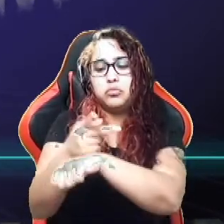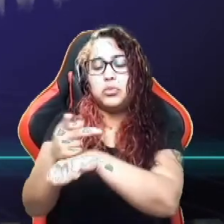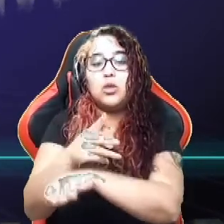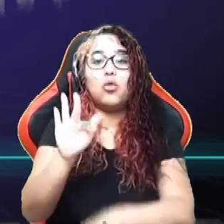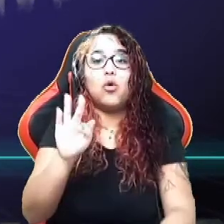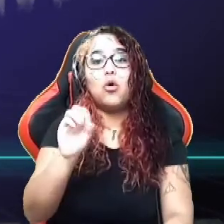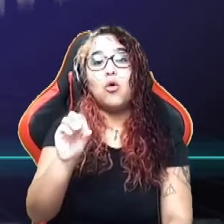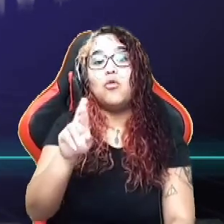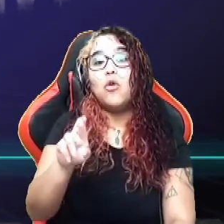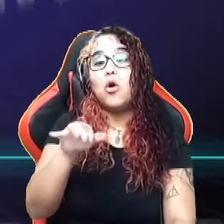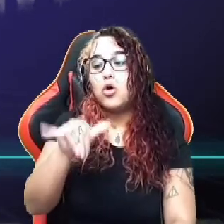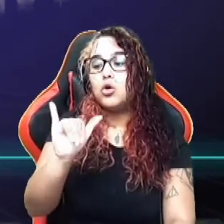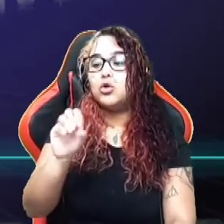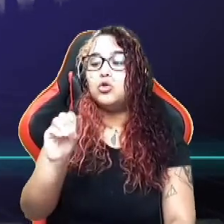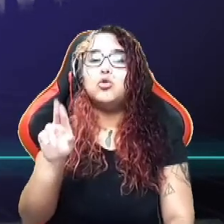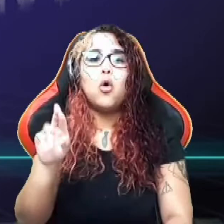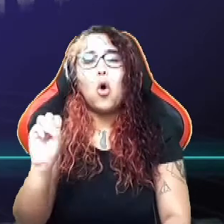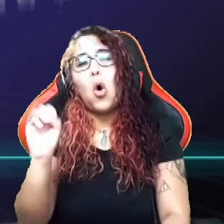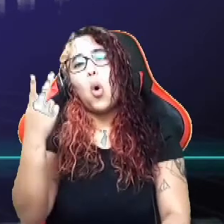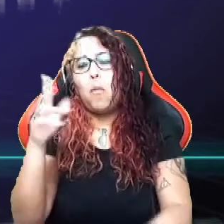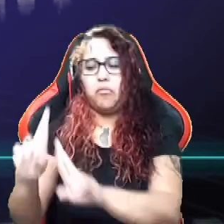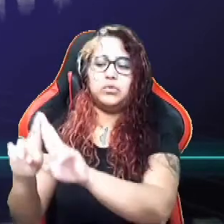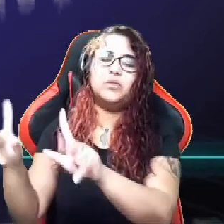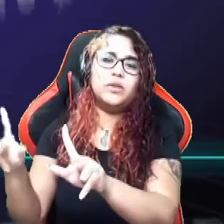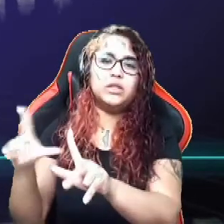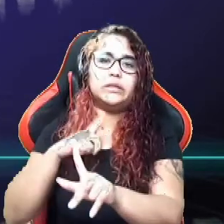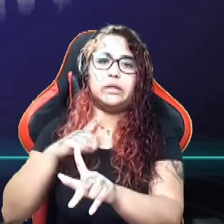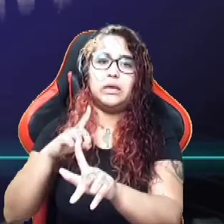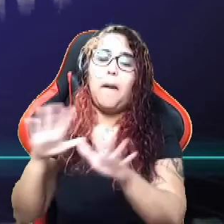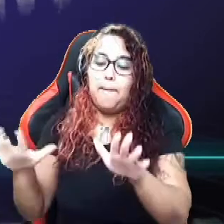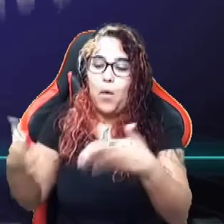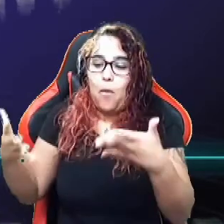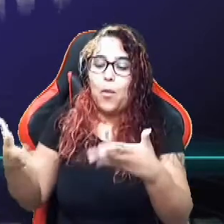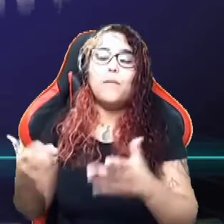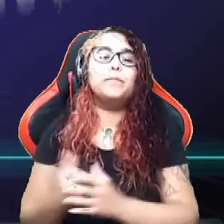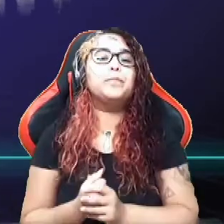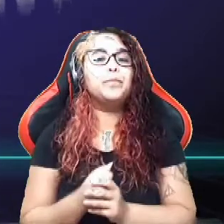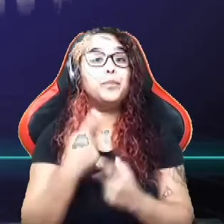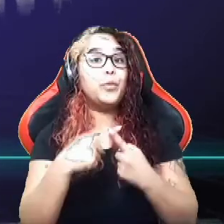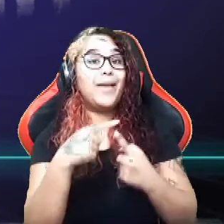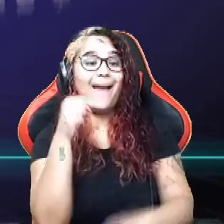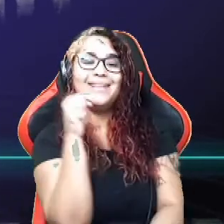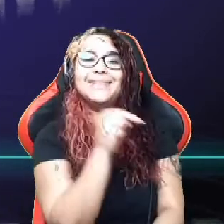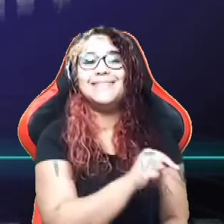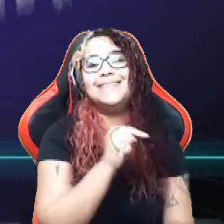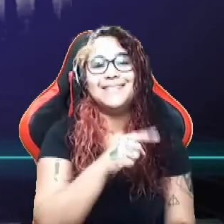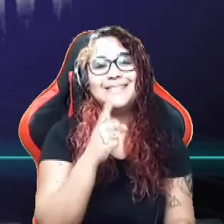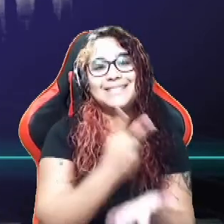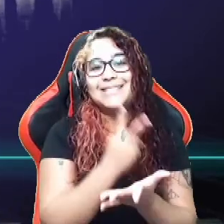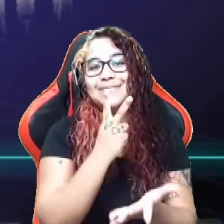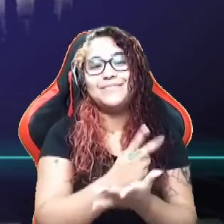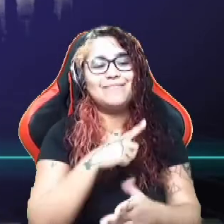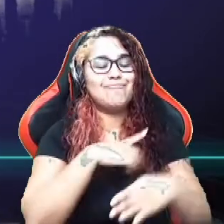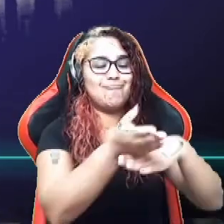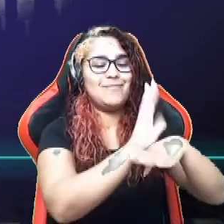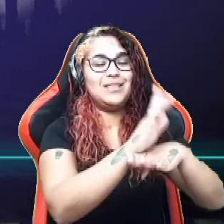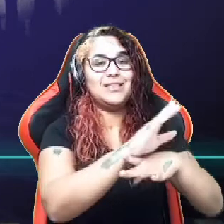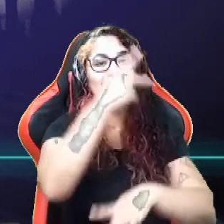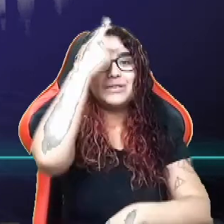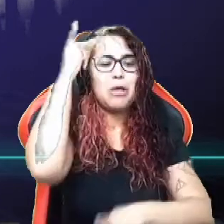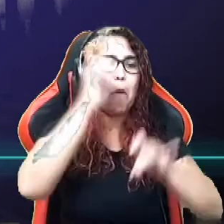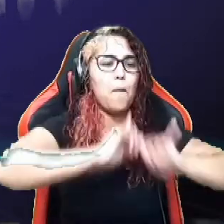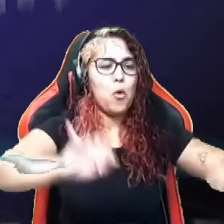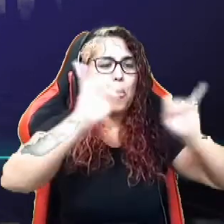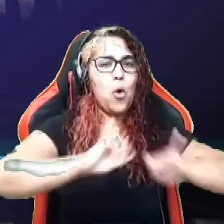We also need to think about the trends on this platform. Everything on TikTok comes from a user that